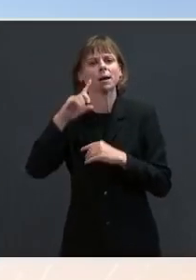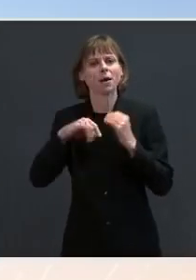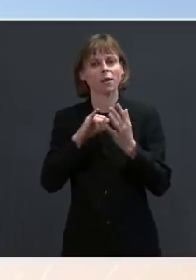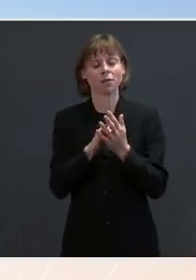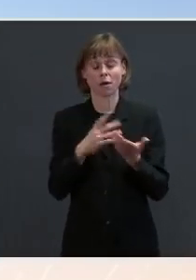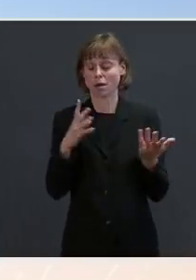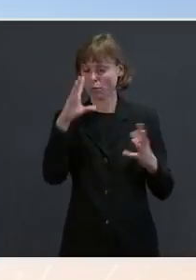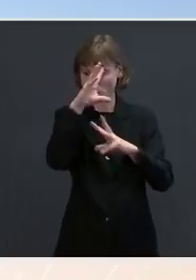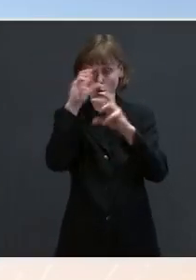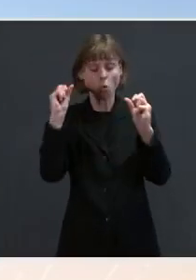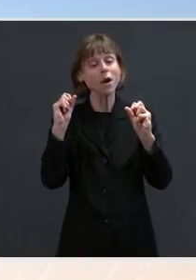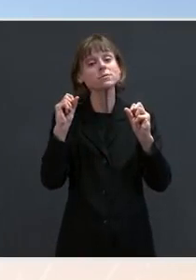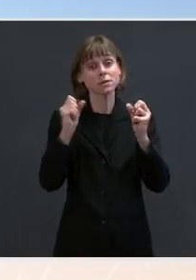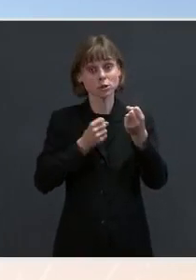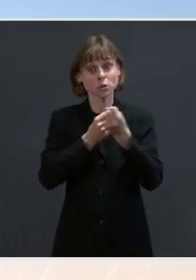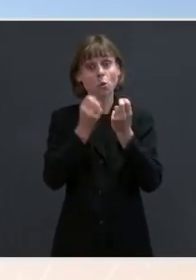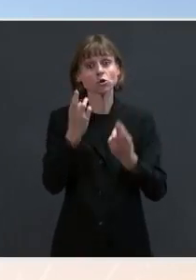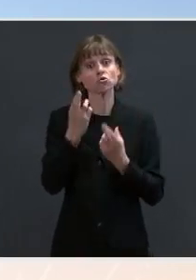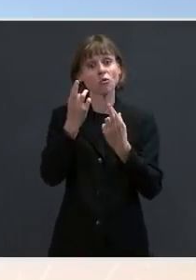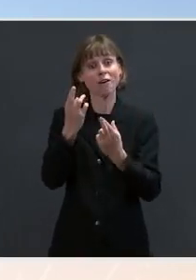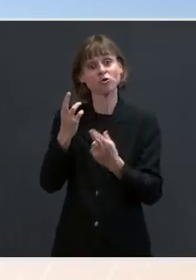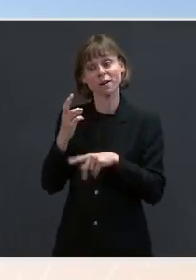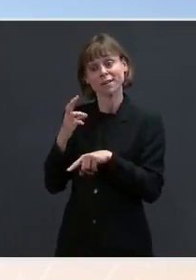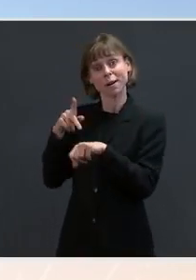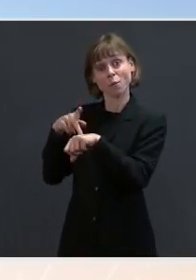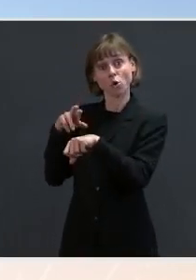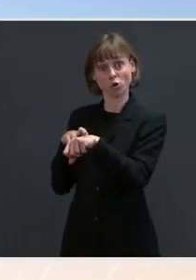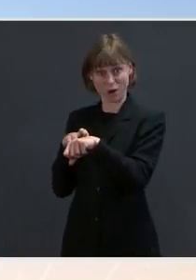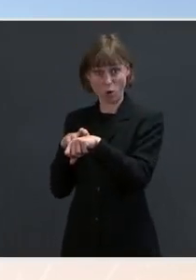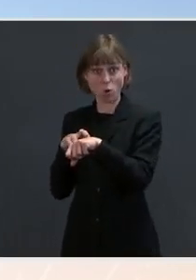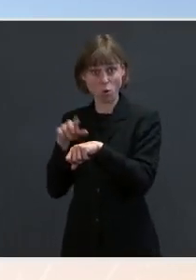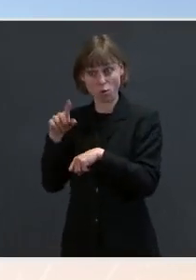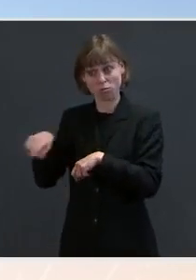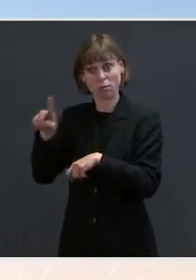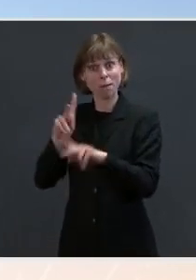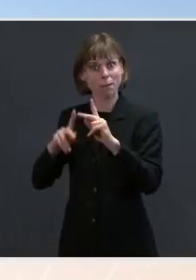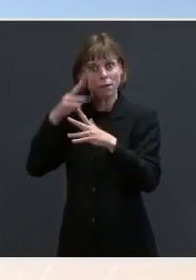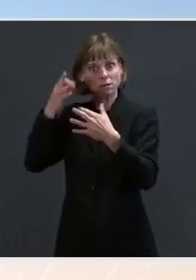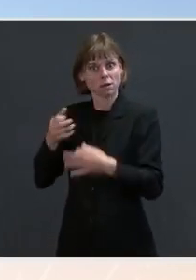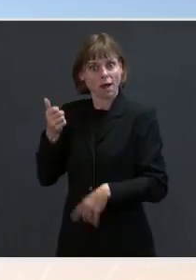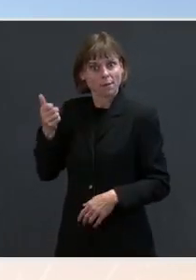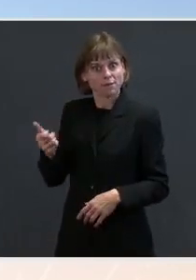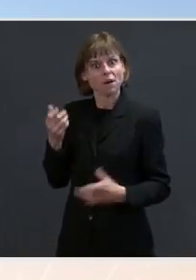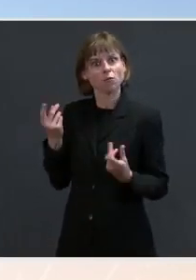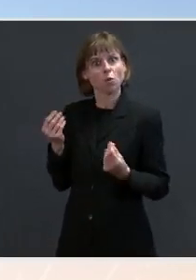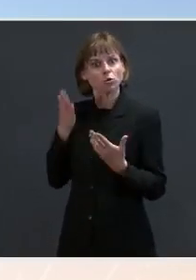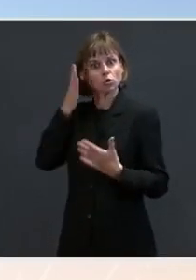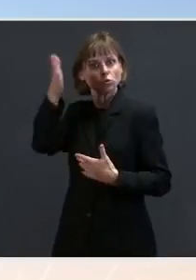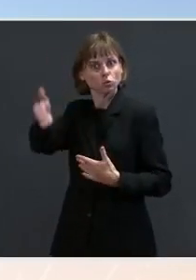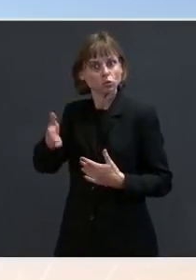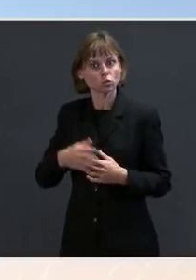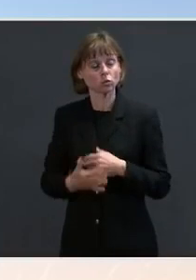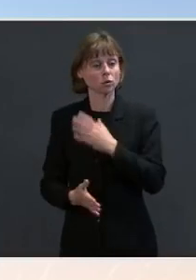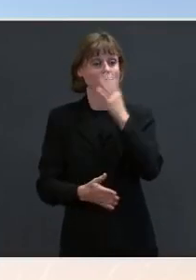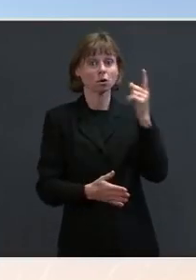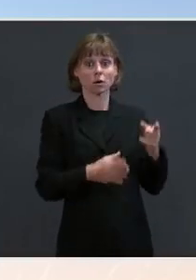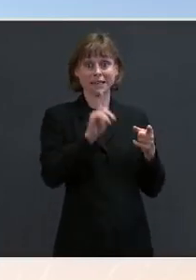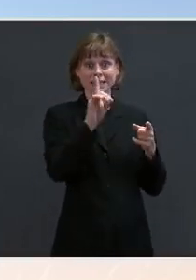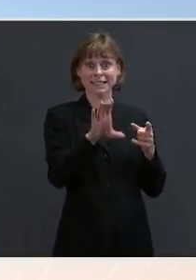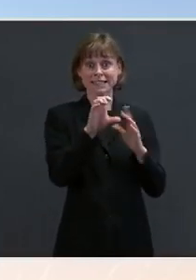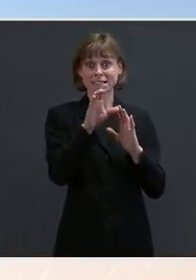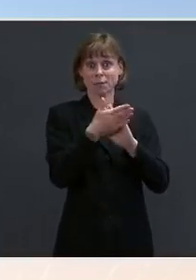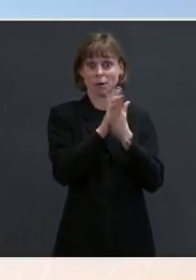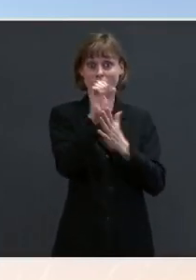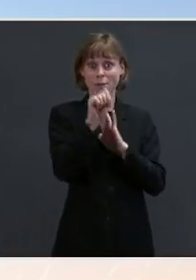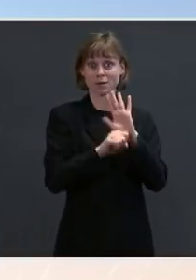supports a referendum in Puerto Rico for the people of Puerto Rico deciding the path forward. On DC statehood, he certainly